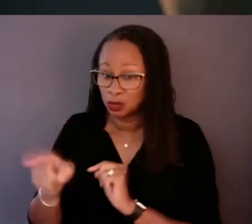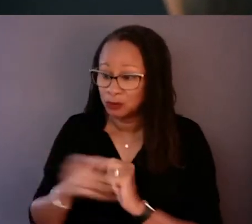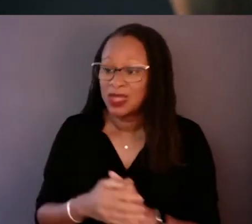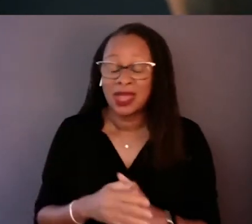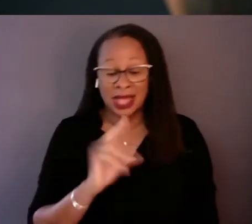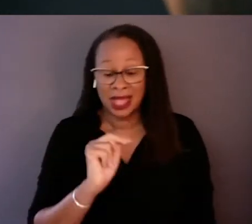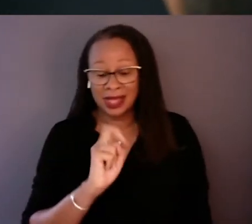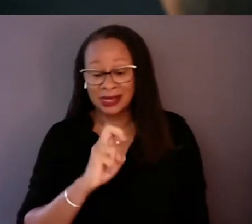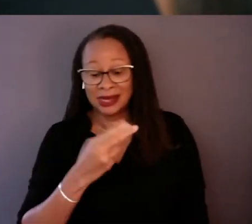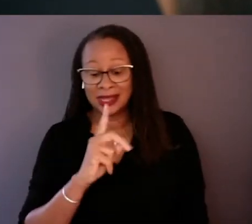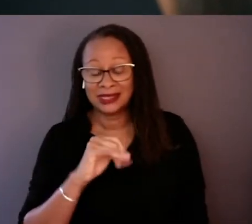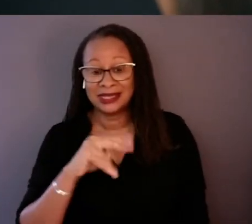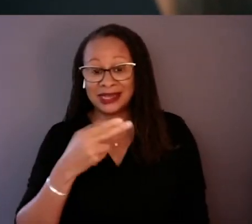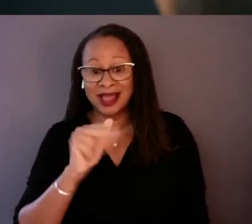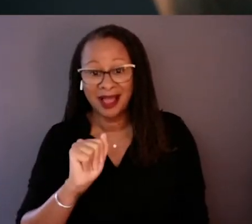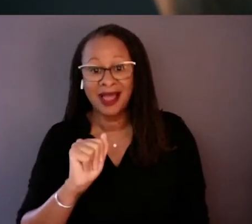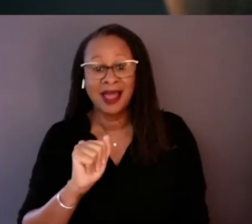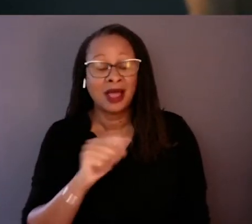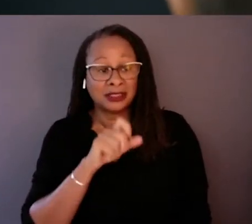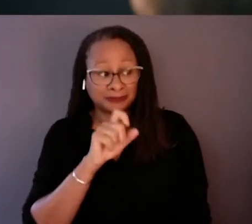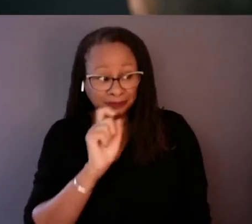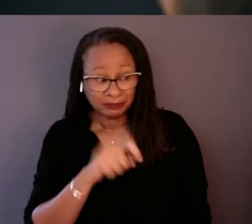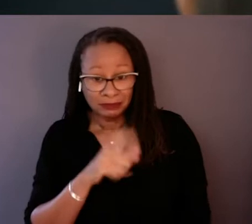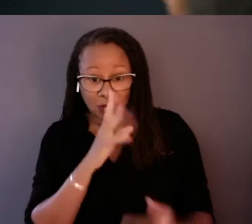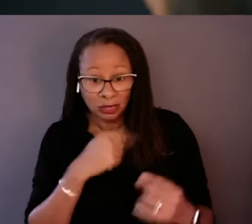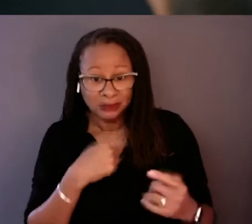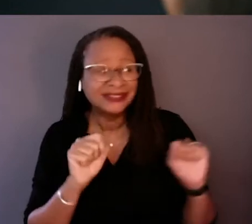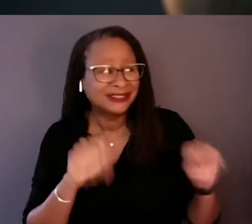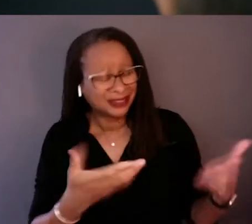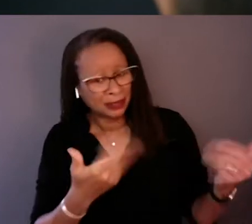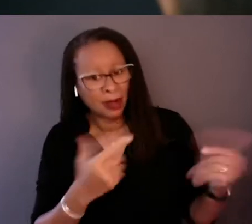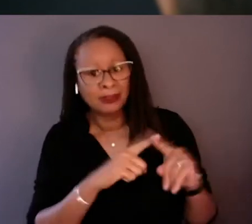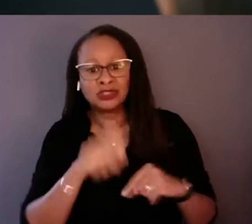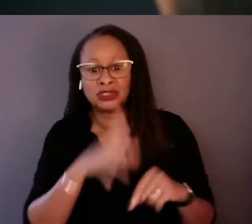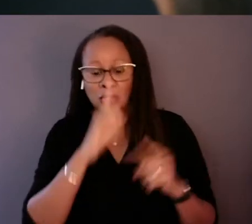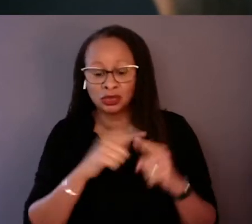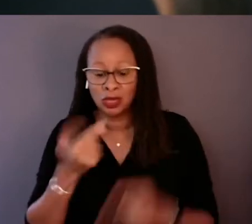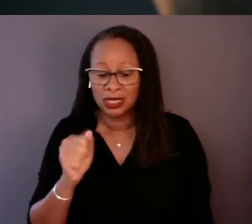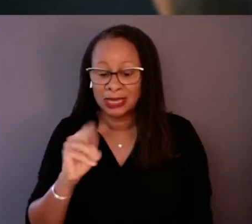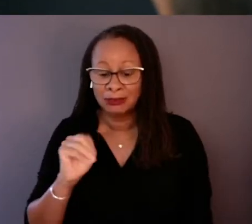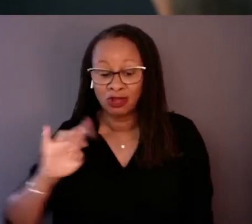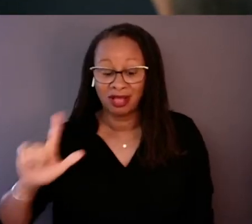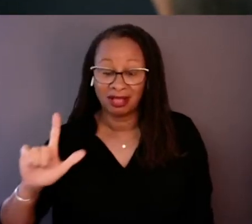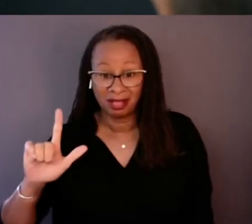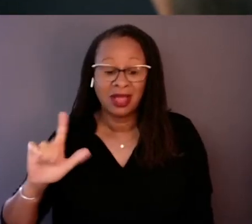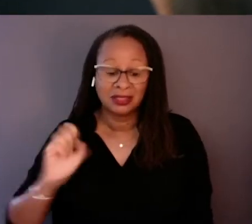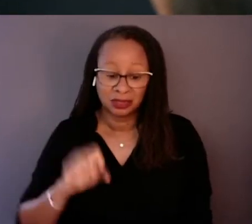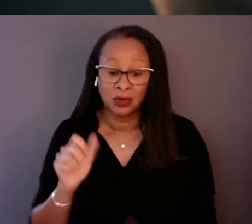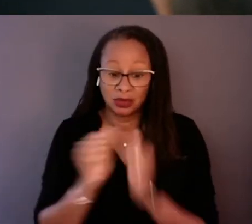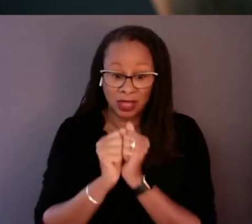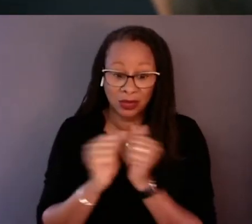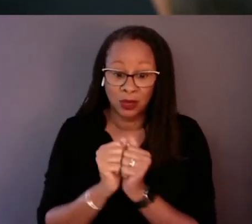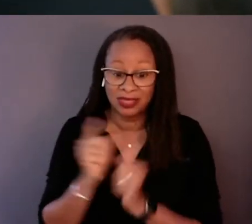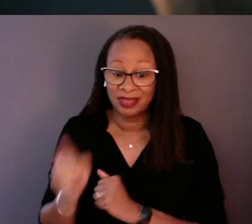know, of course, yeah, that sounds great, but you have to talk to Gabriel first. And so together with Gabriel, began working on a film that